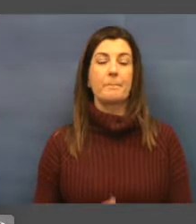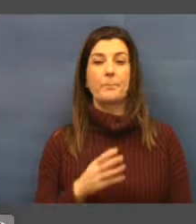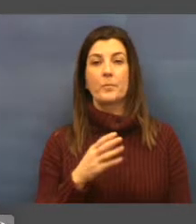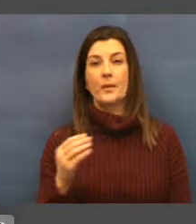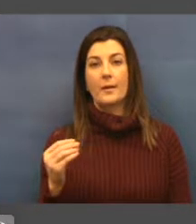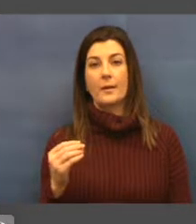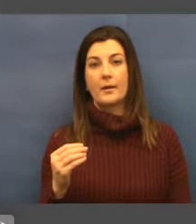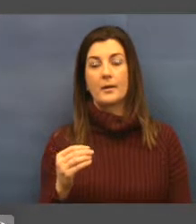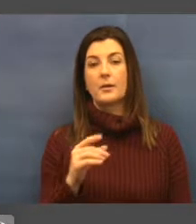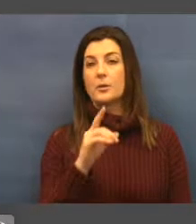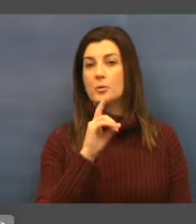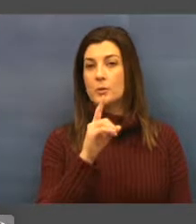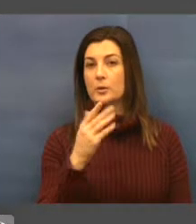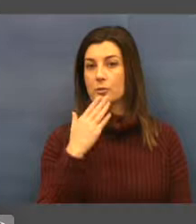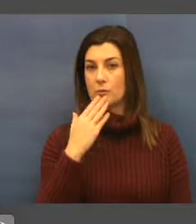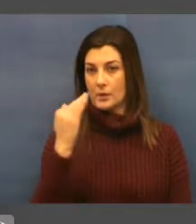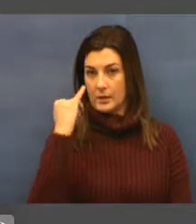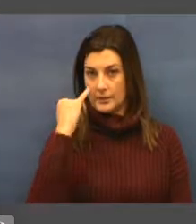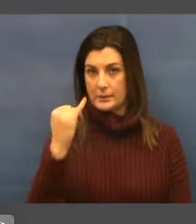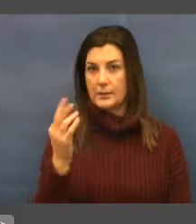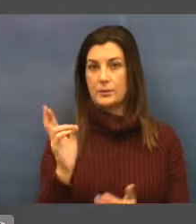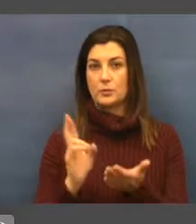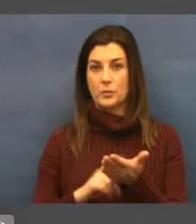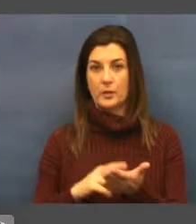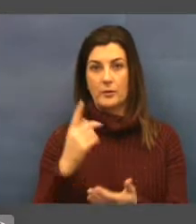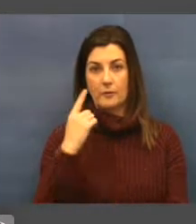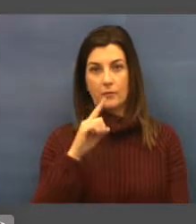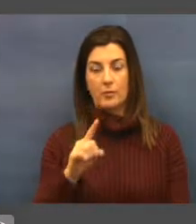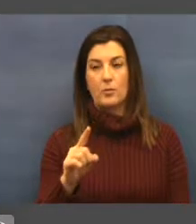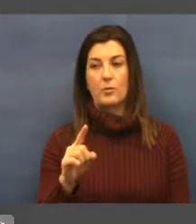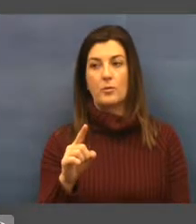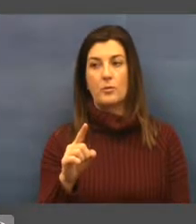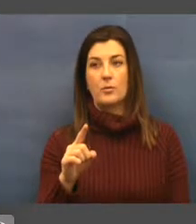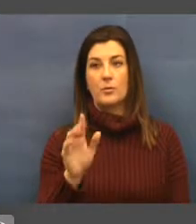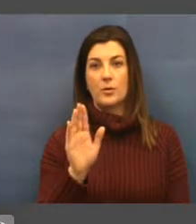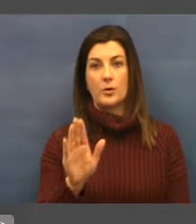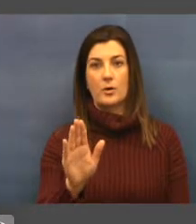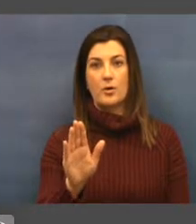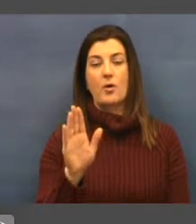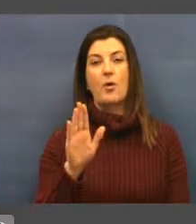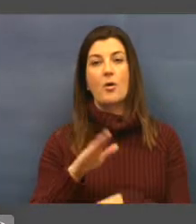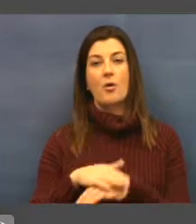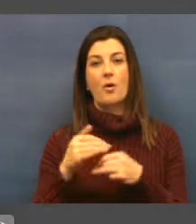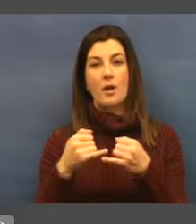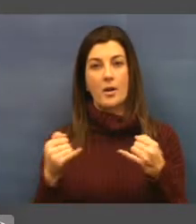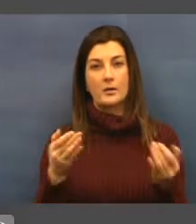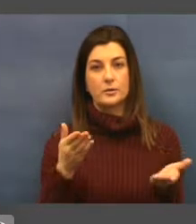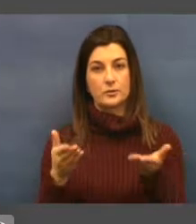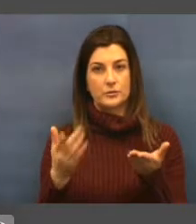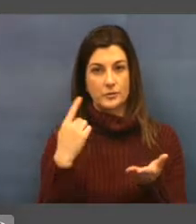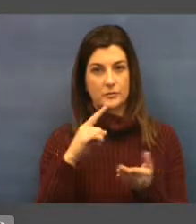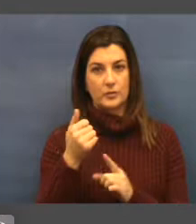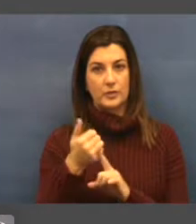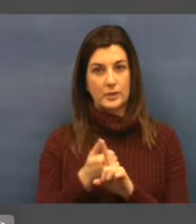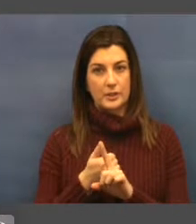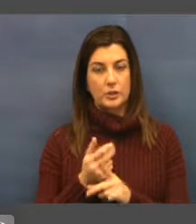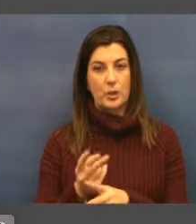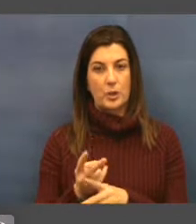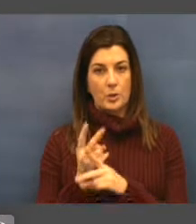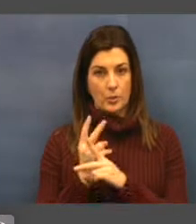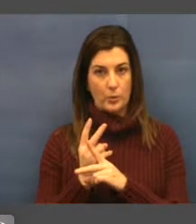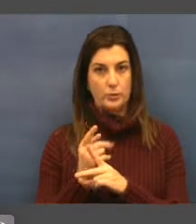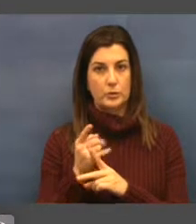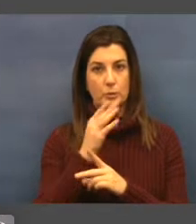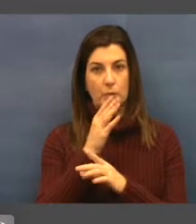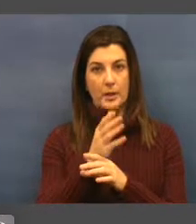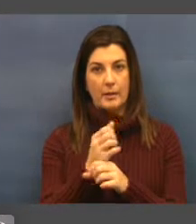And it's a really good idea to register for your online services for each of the loans that you will